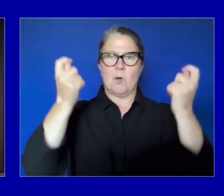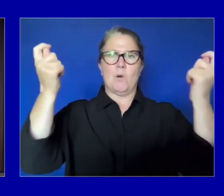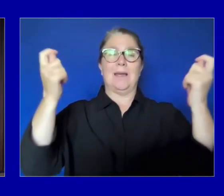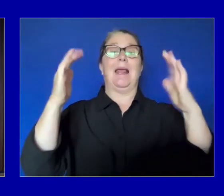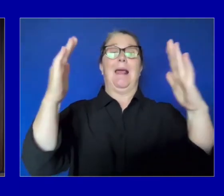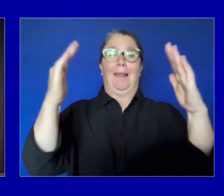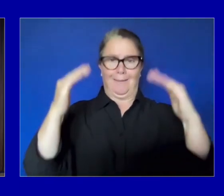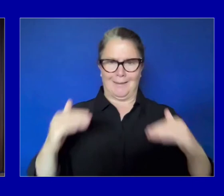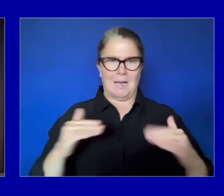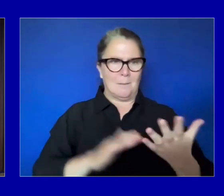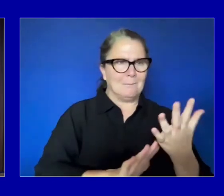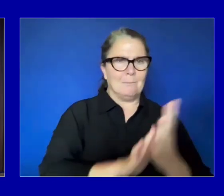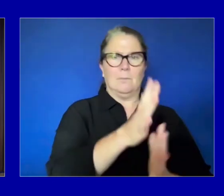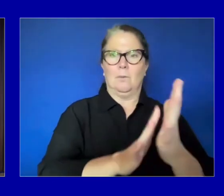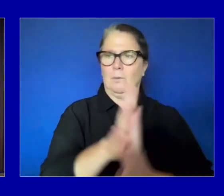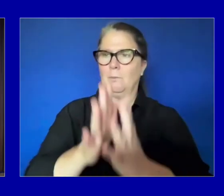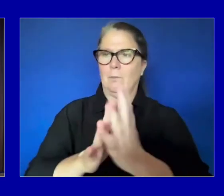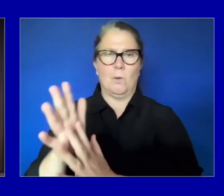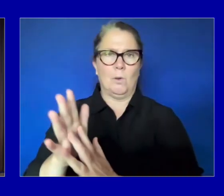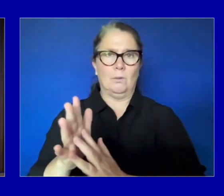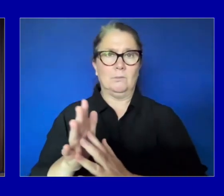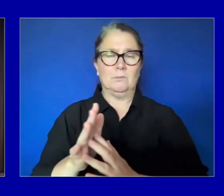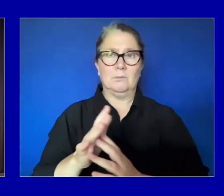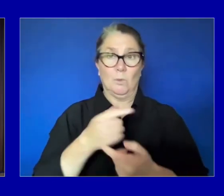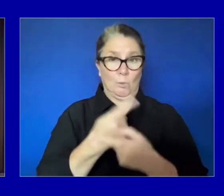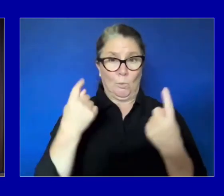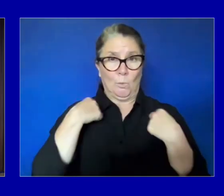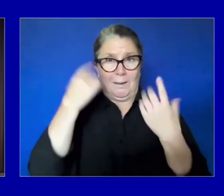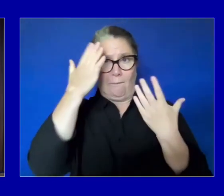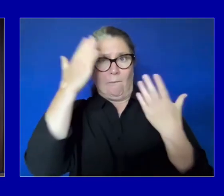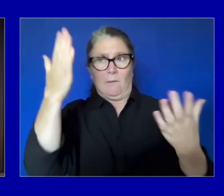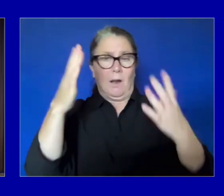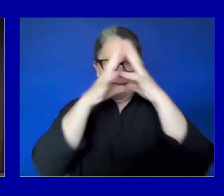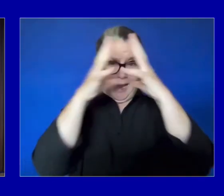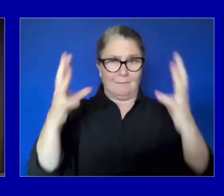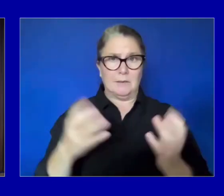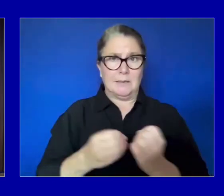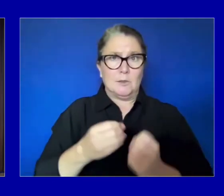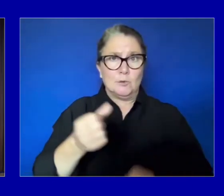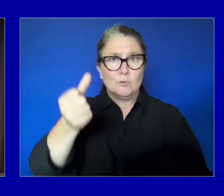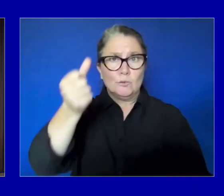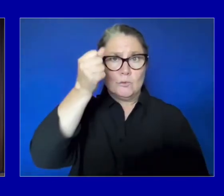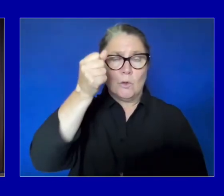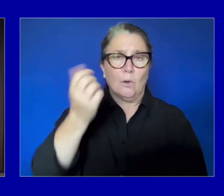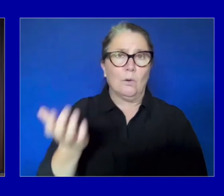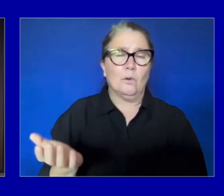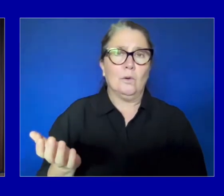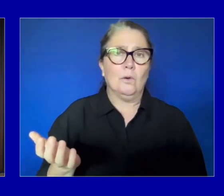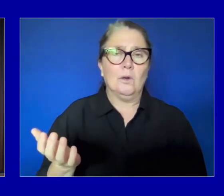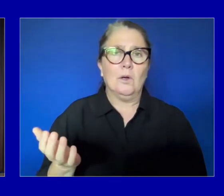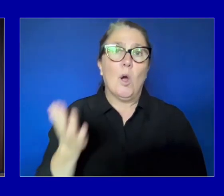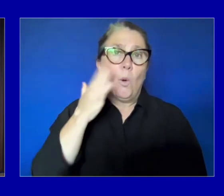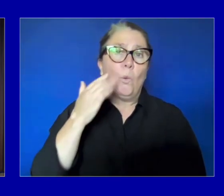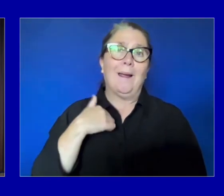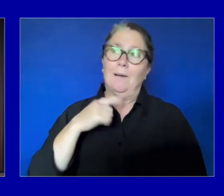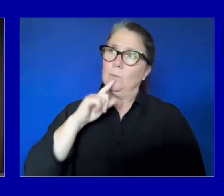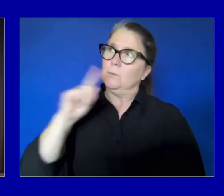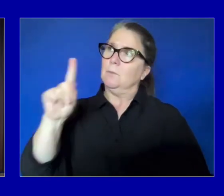everything there is to about it. And when you say that in non-Aboriginal community, they think you're an idiot.